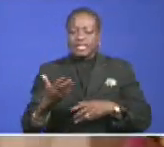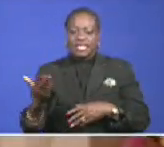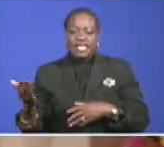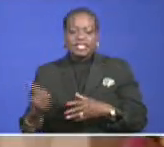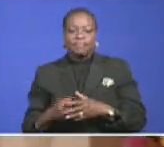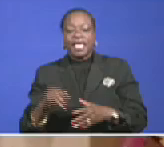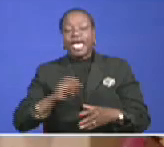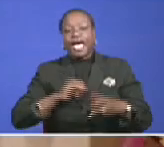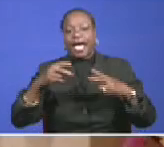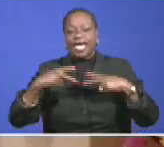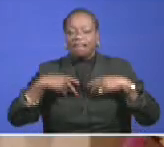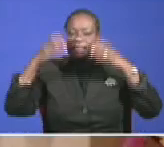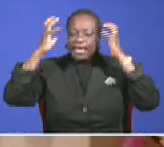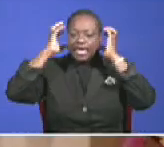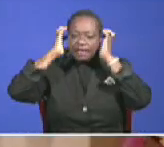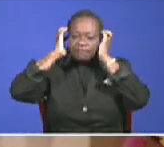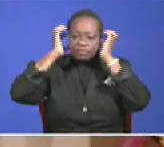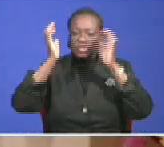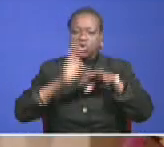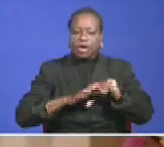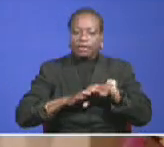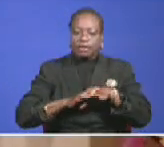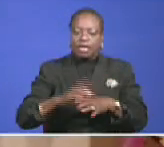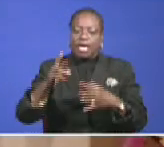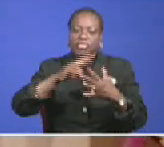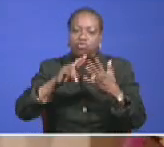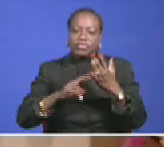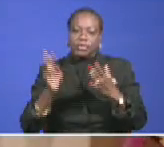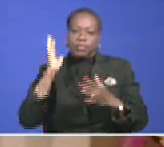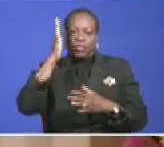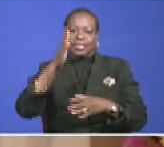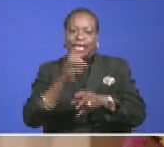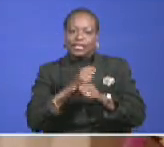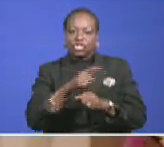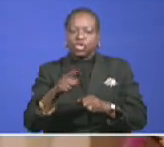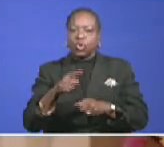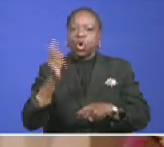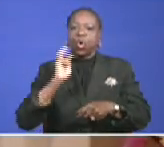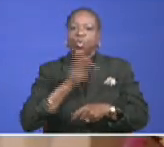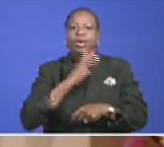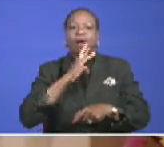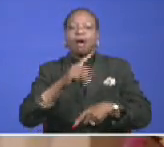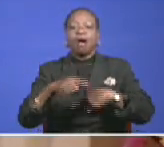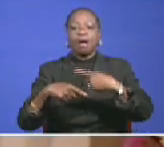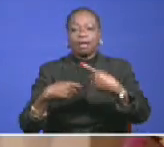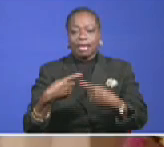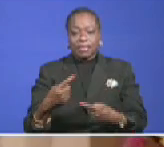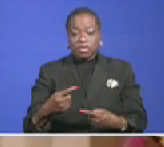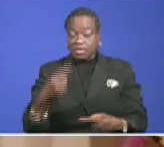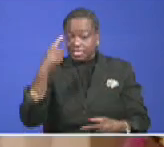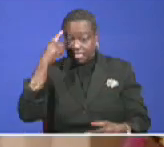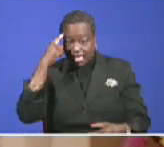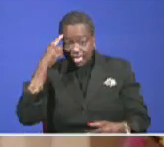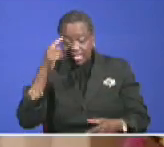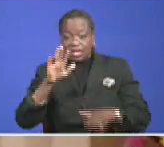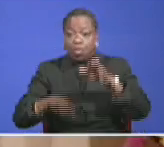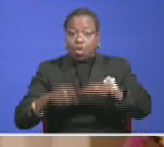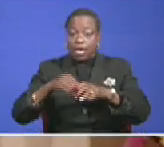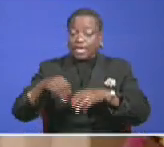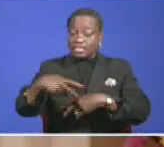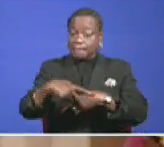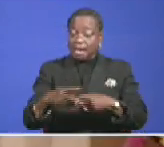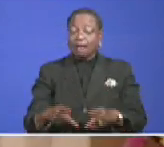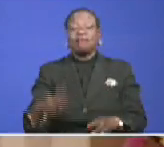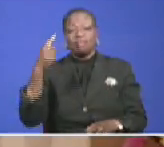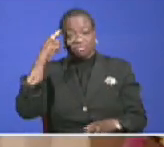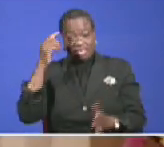headphones on. The rhythm is going to get you, and be coming. If you all think this one is a walk in the park, think again,